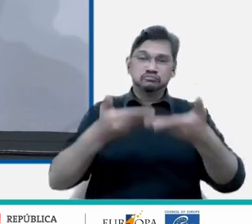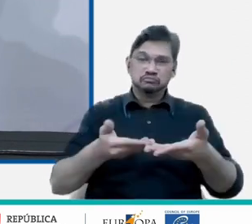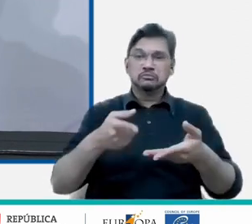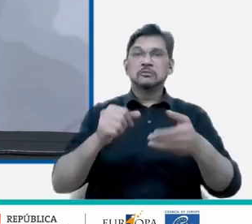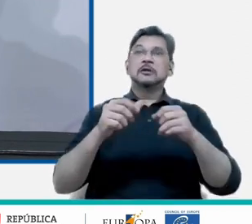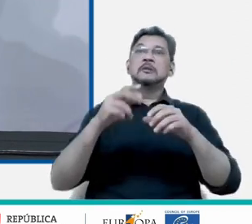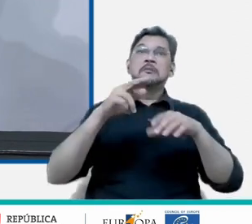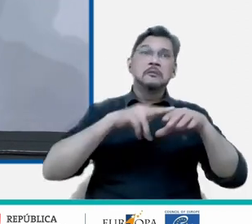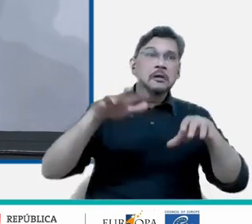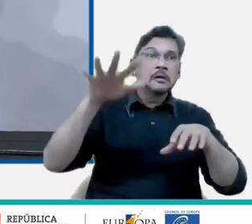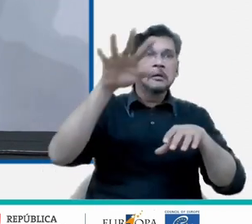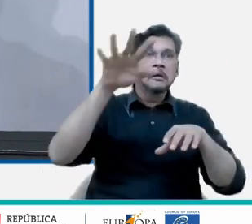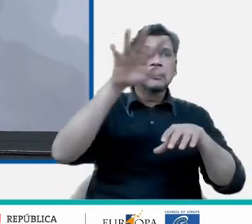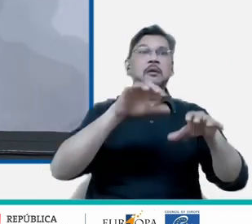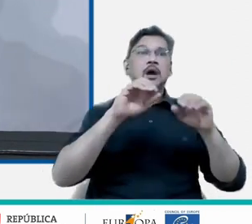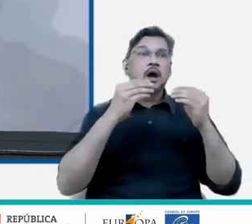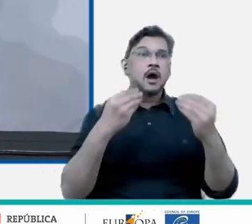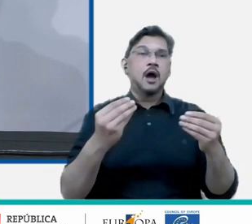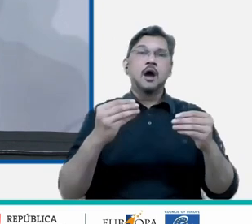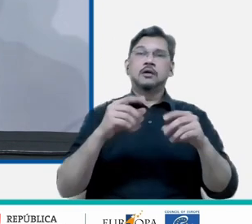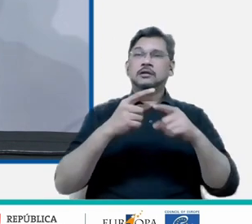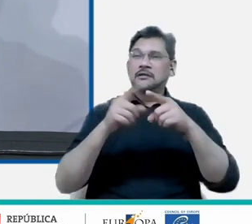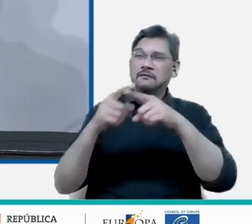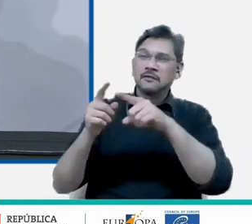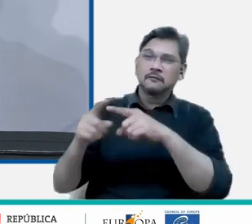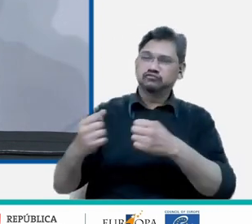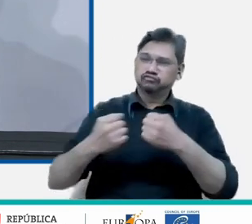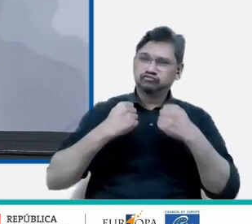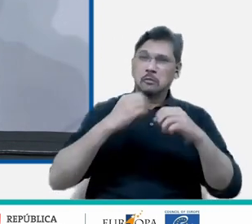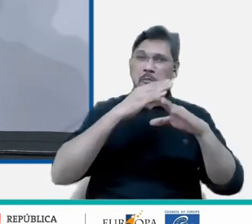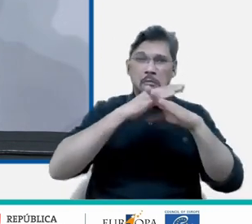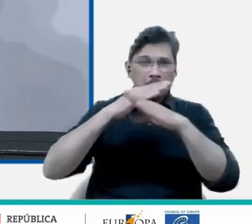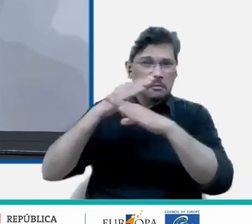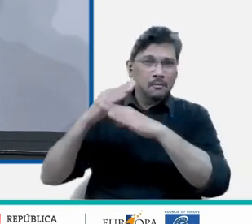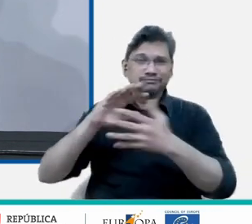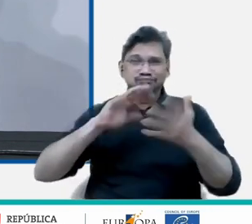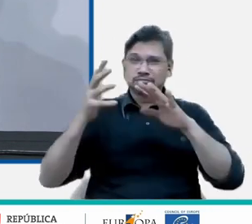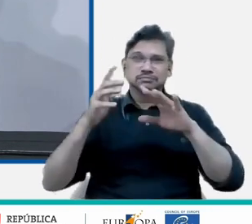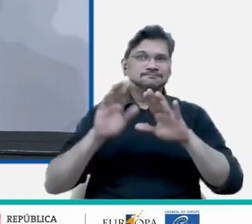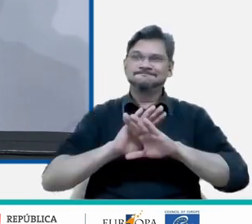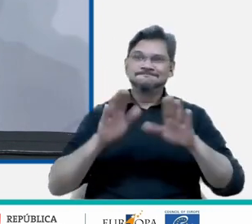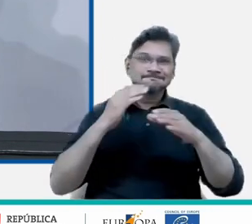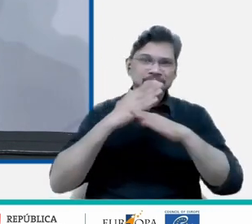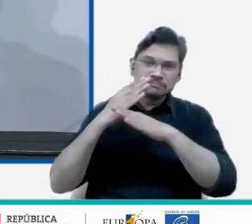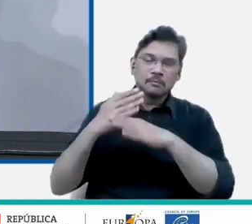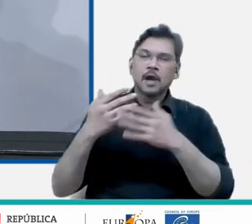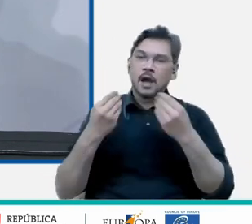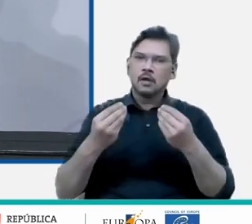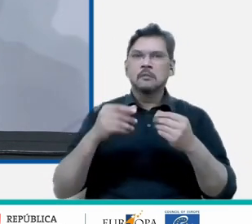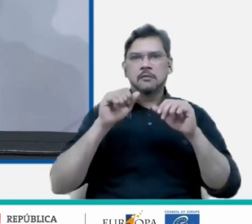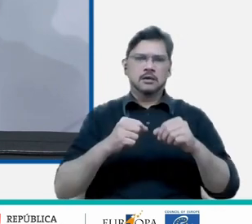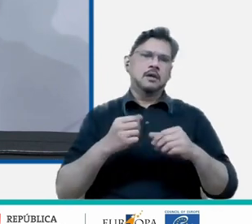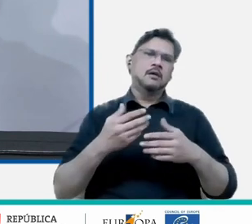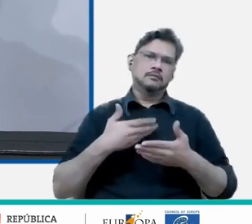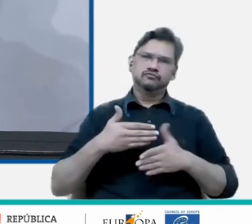So this will, you know, be upcoming. And we just also bring along, of course, you